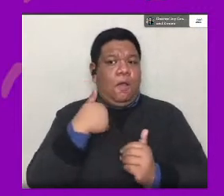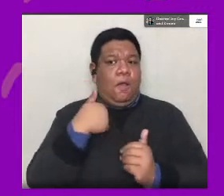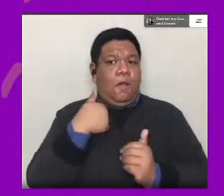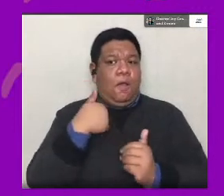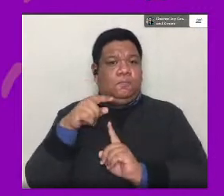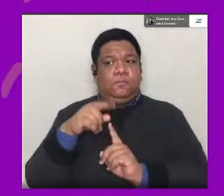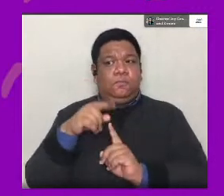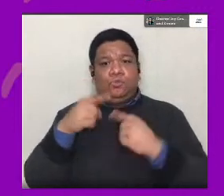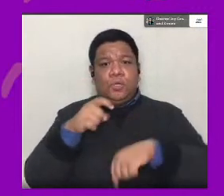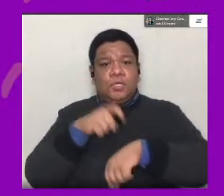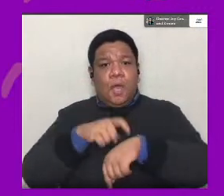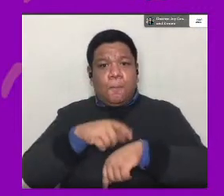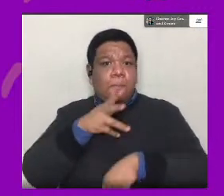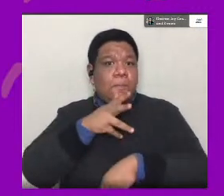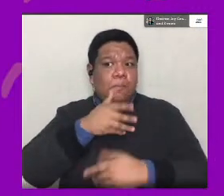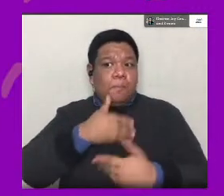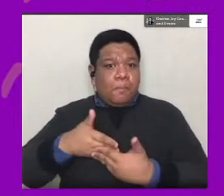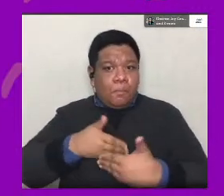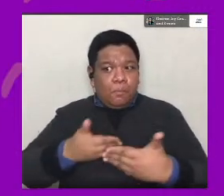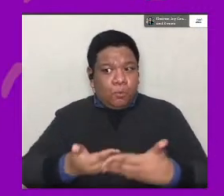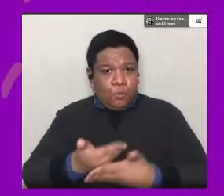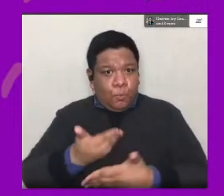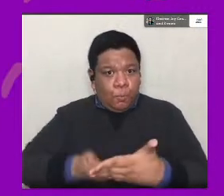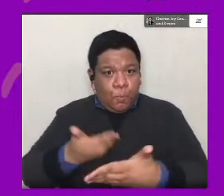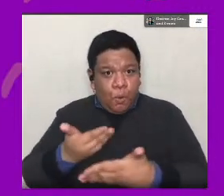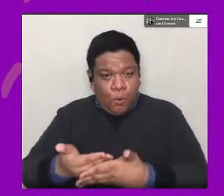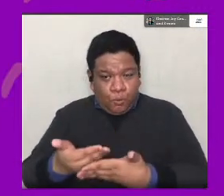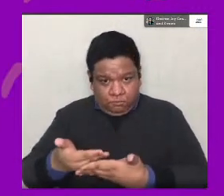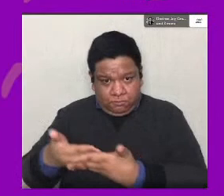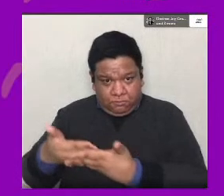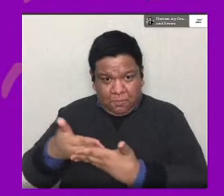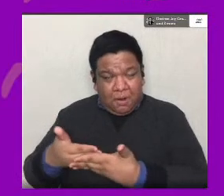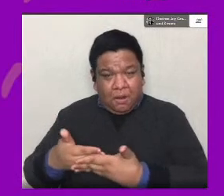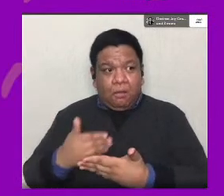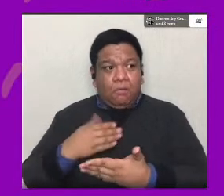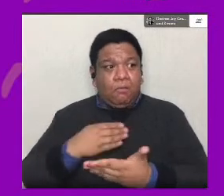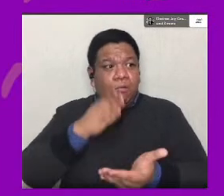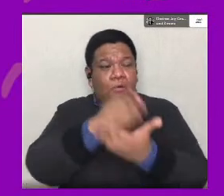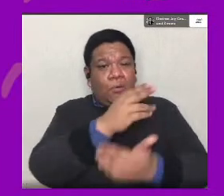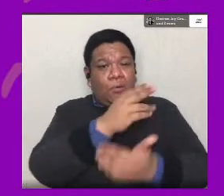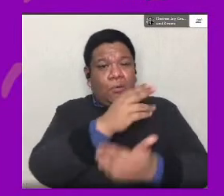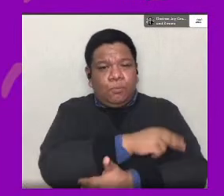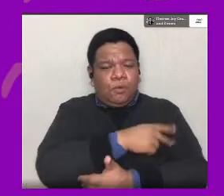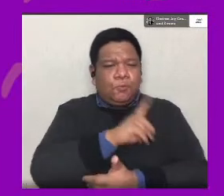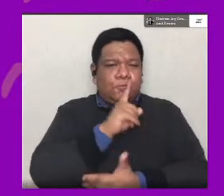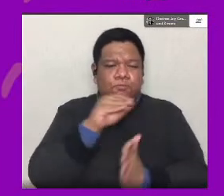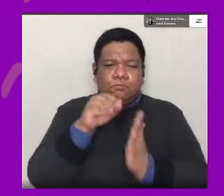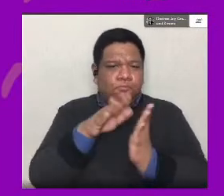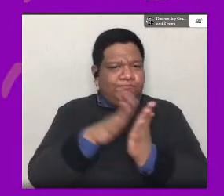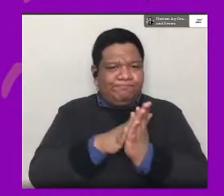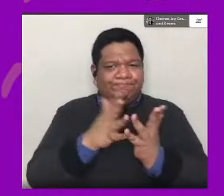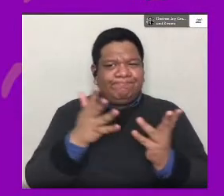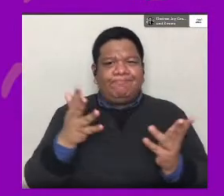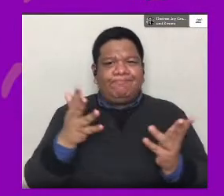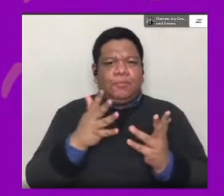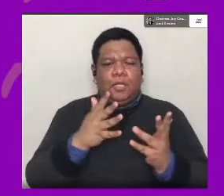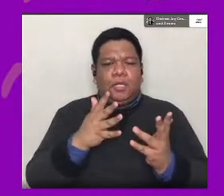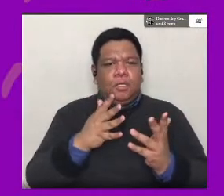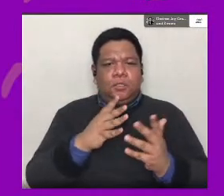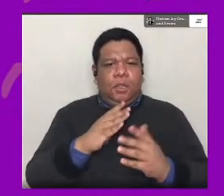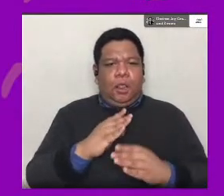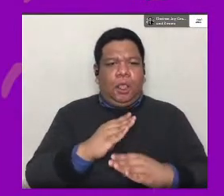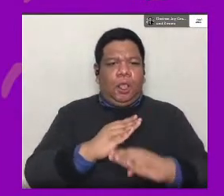child health visits has been widely documented as a deterrent from